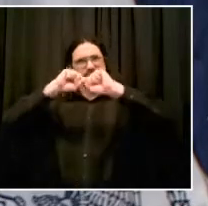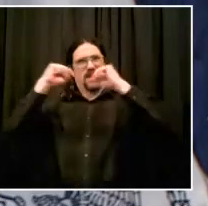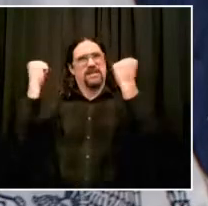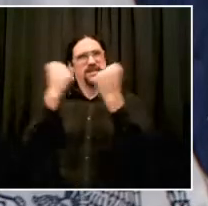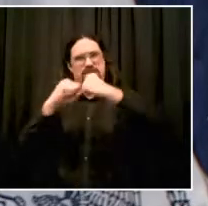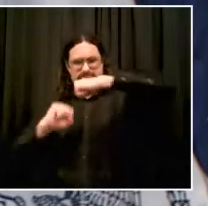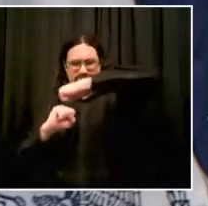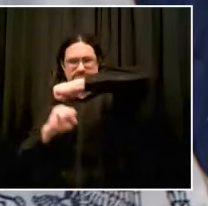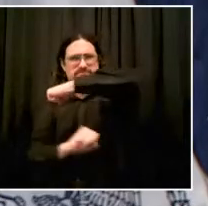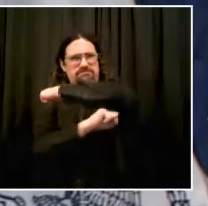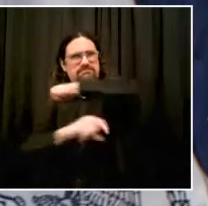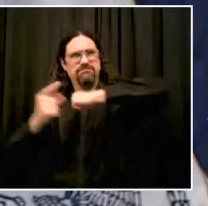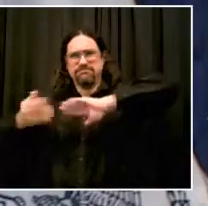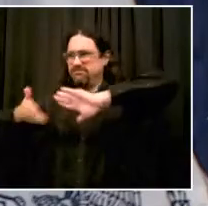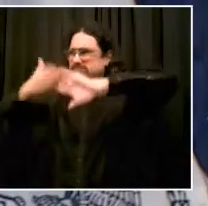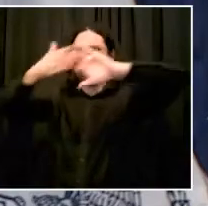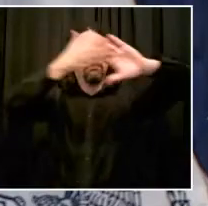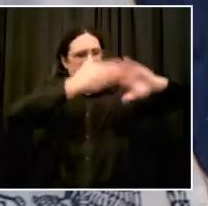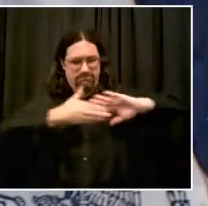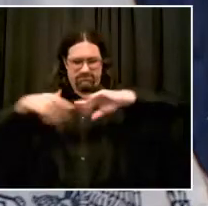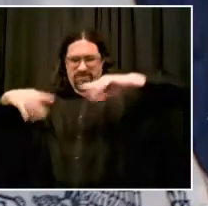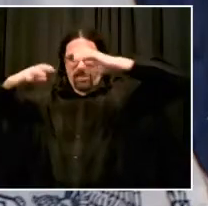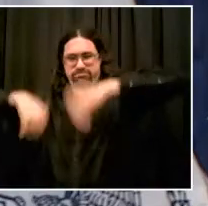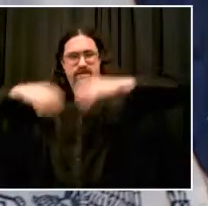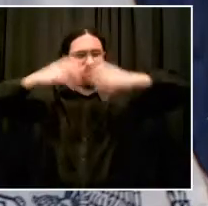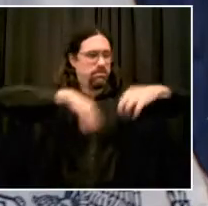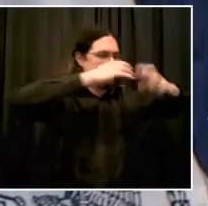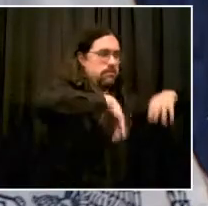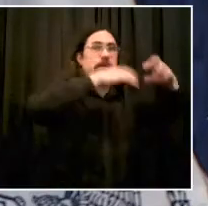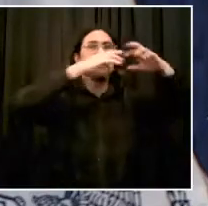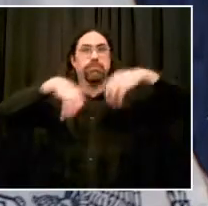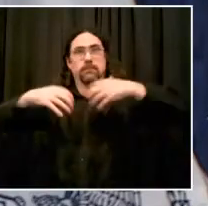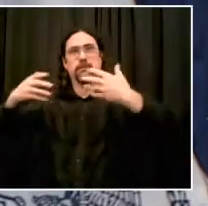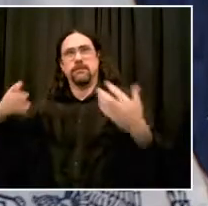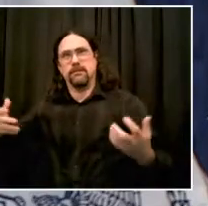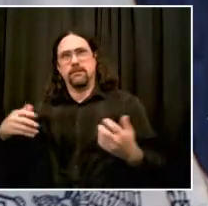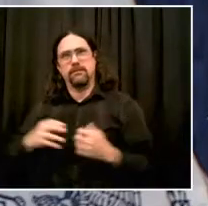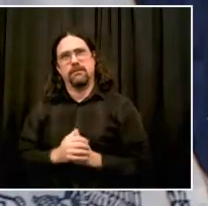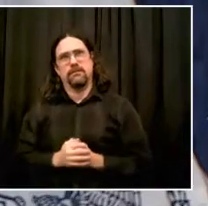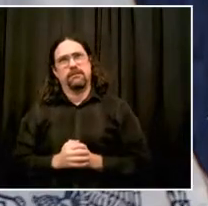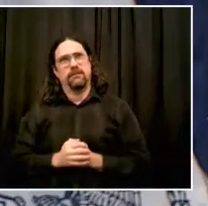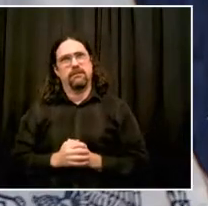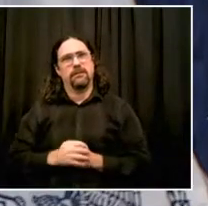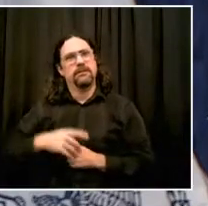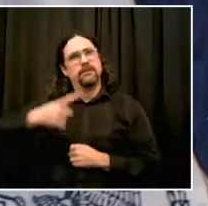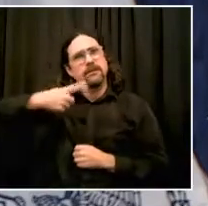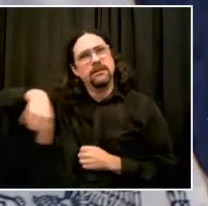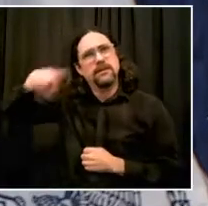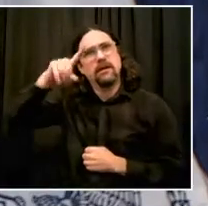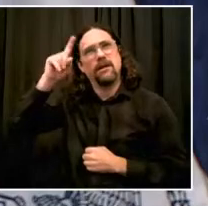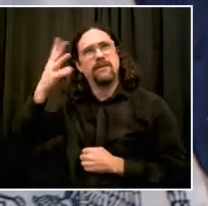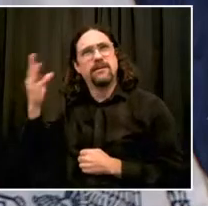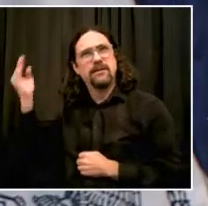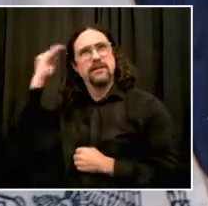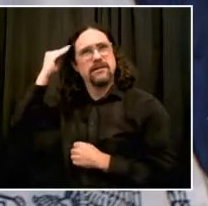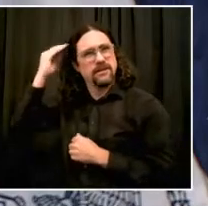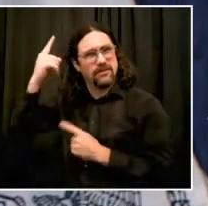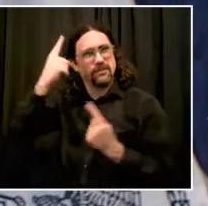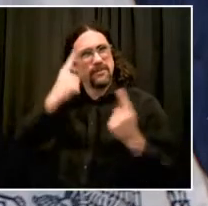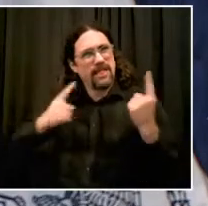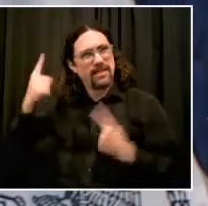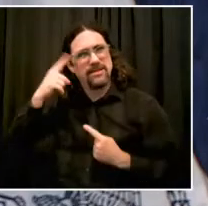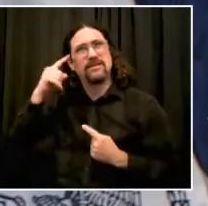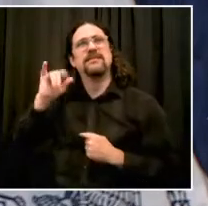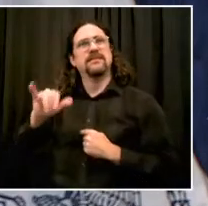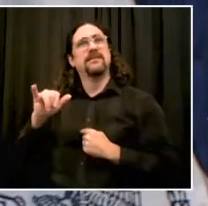away all the underpinnings of normal life and expect the same outcome. And then when you don't have all of the pieces